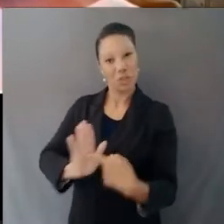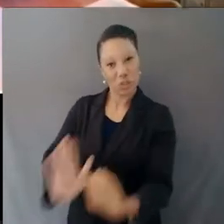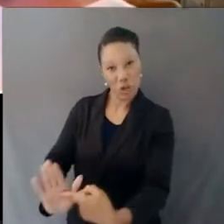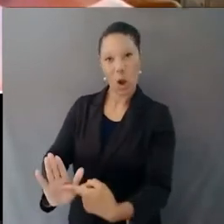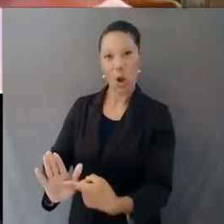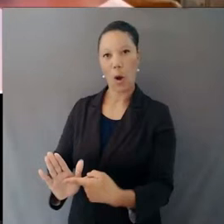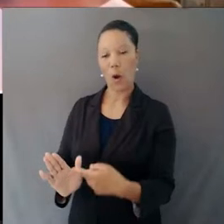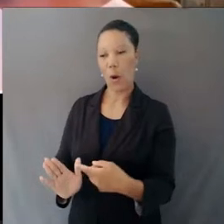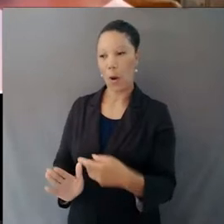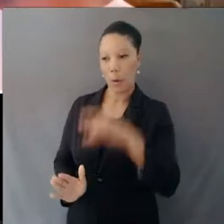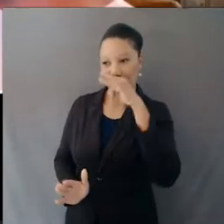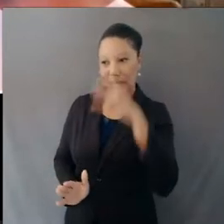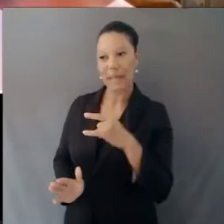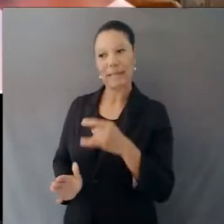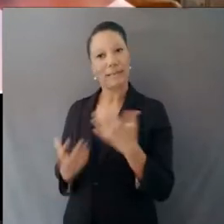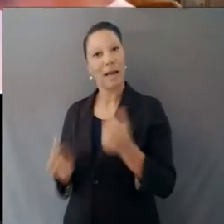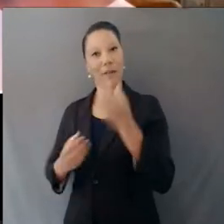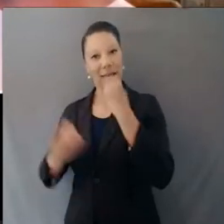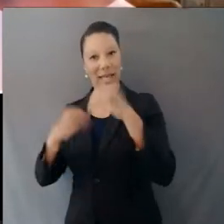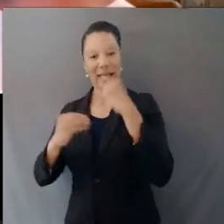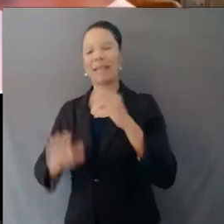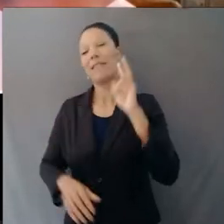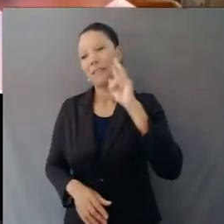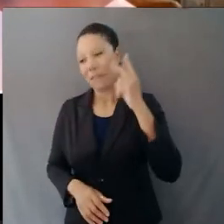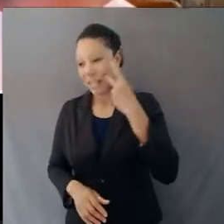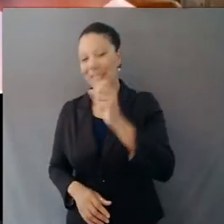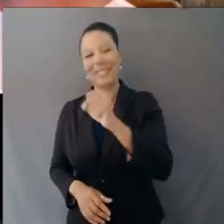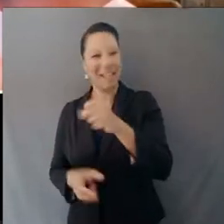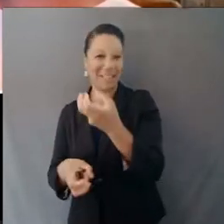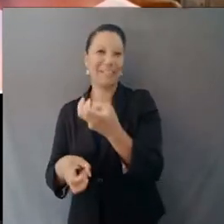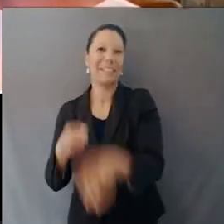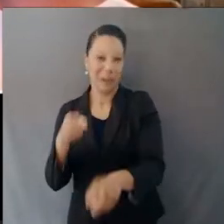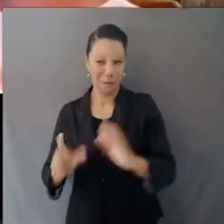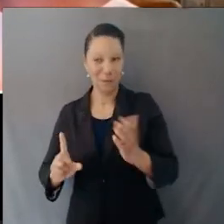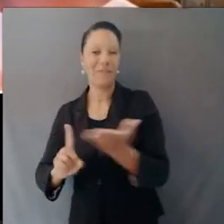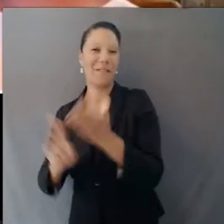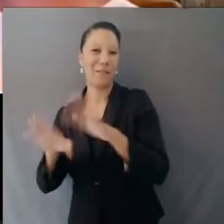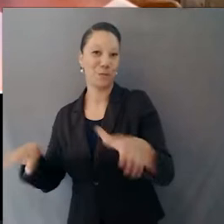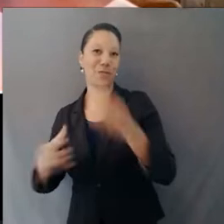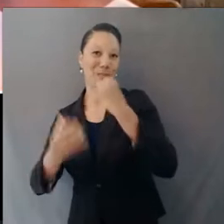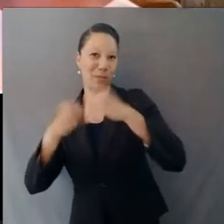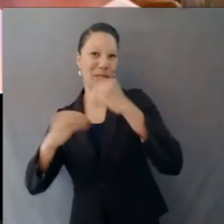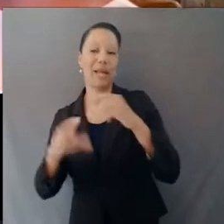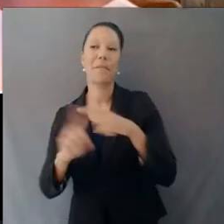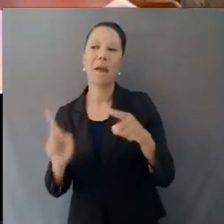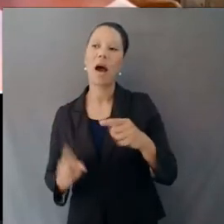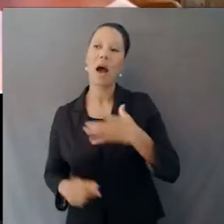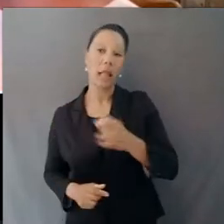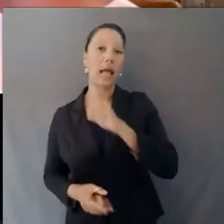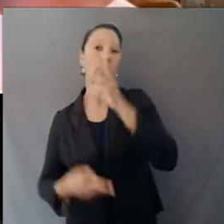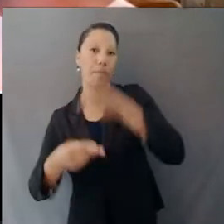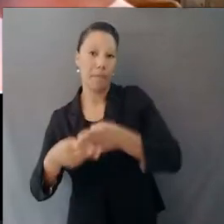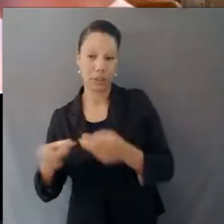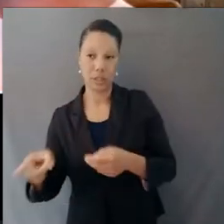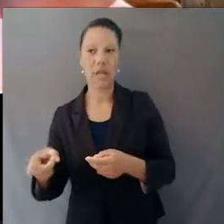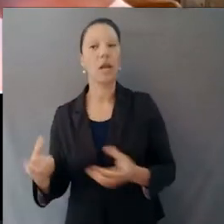And yeah, veggies can be a little bit difficult sometimes, but like you said, I like how you brought up there's more